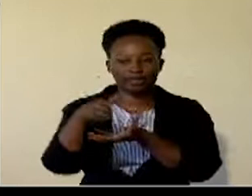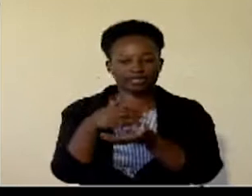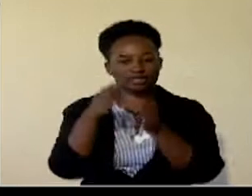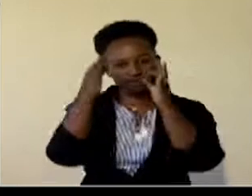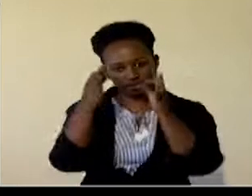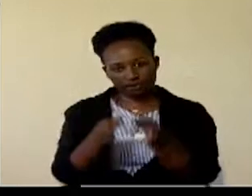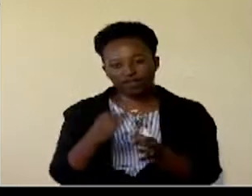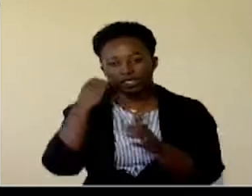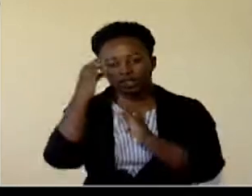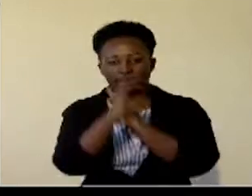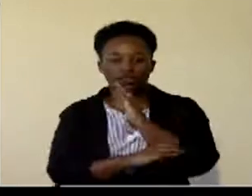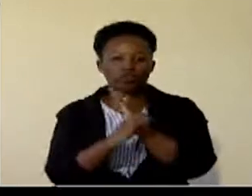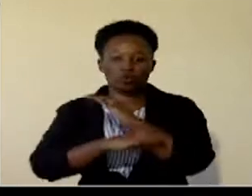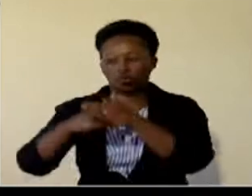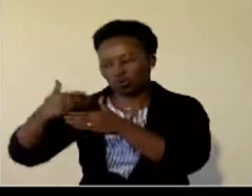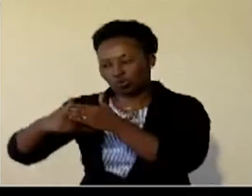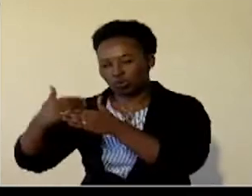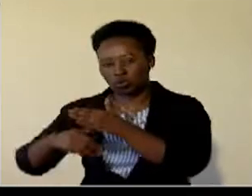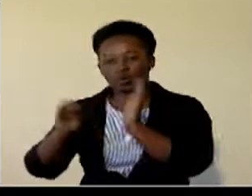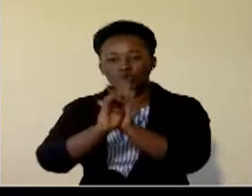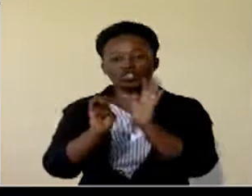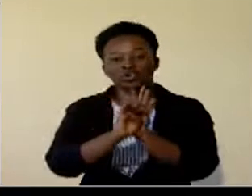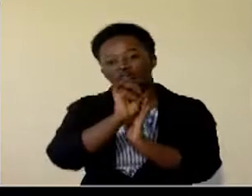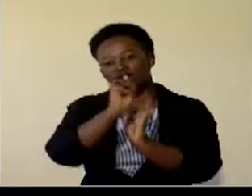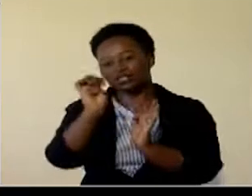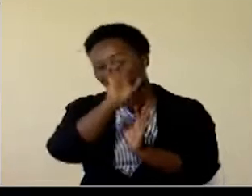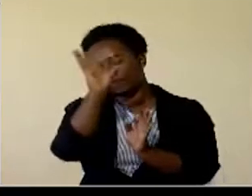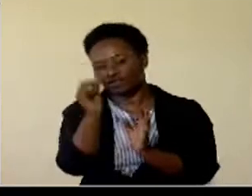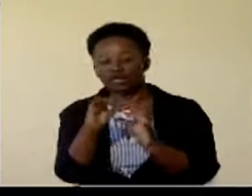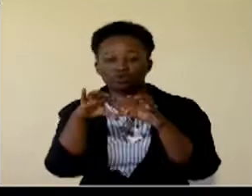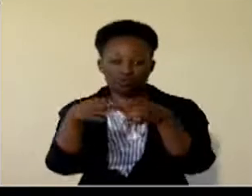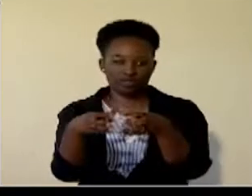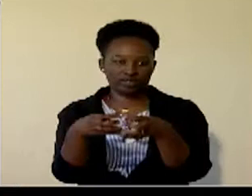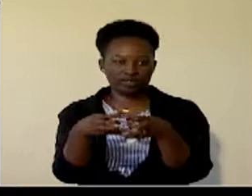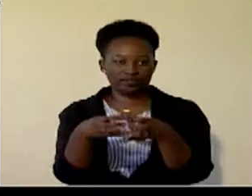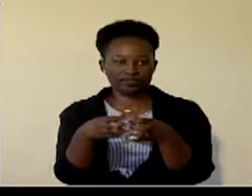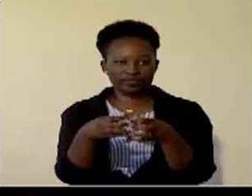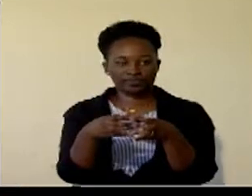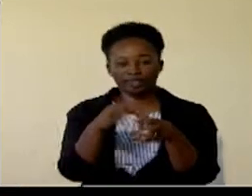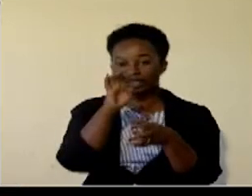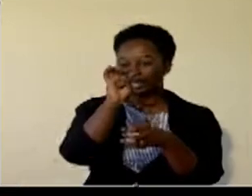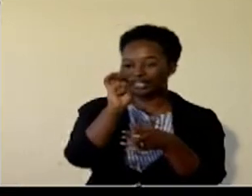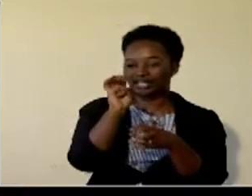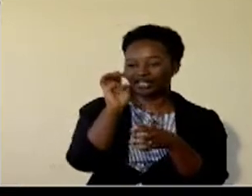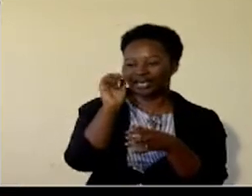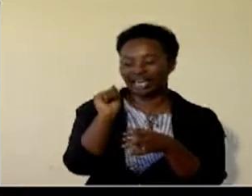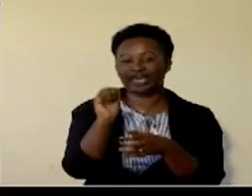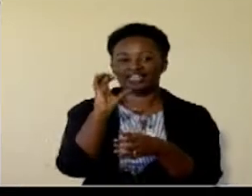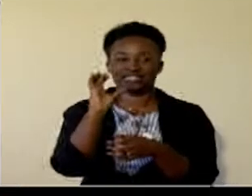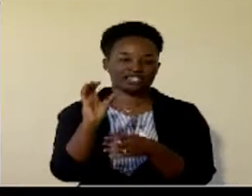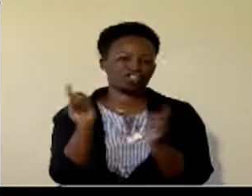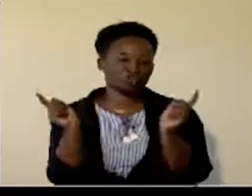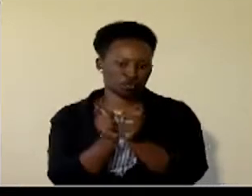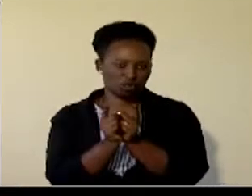country is trading with other countries like EAC, the East African Community, what we call